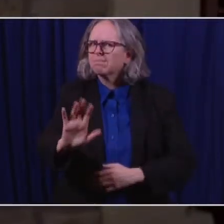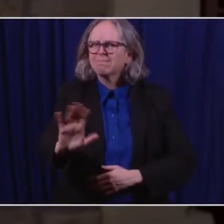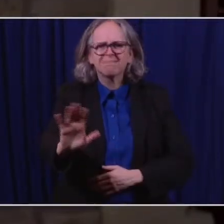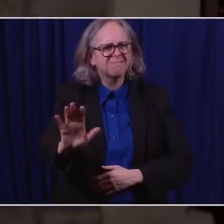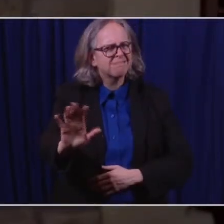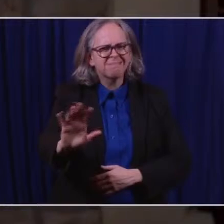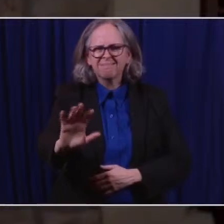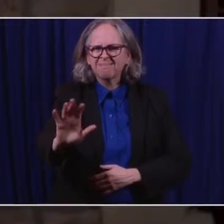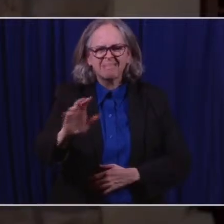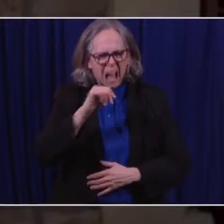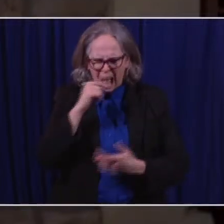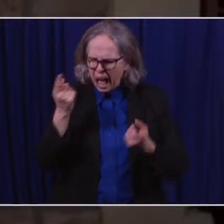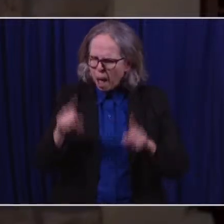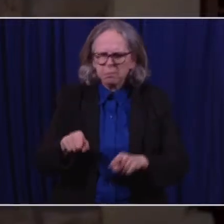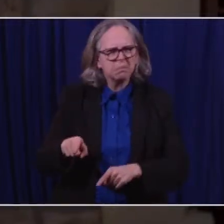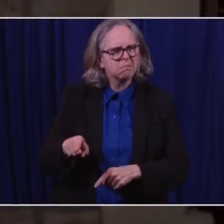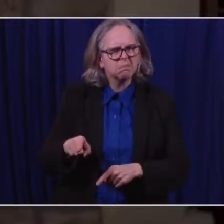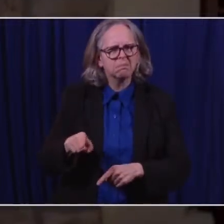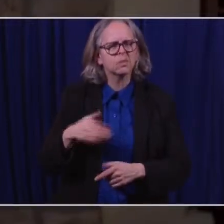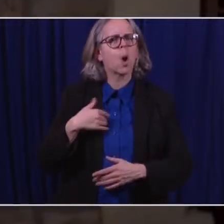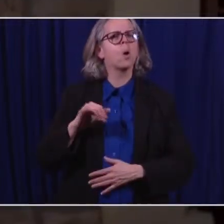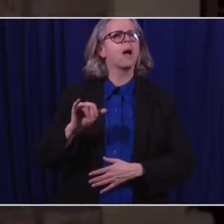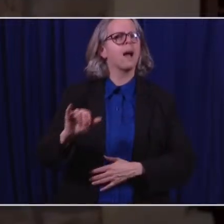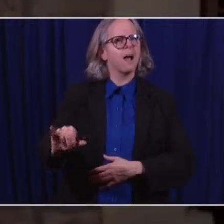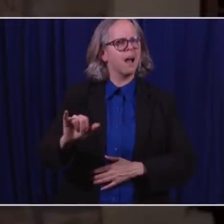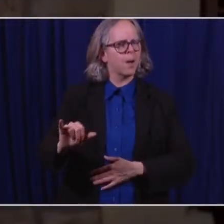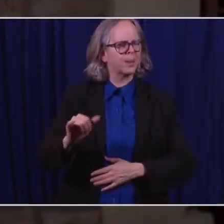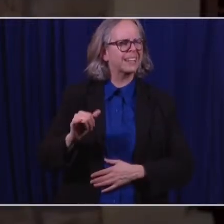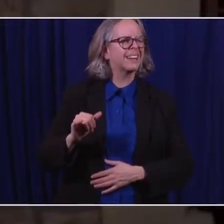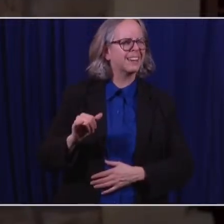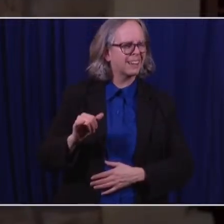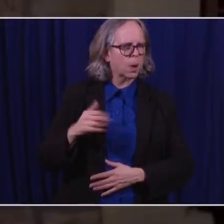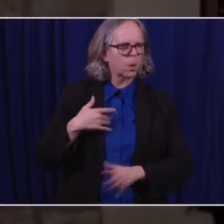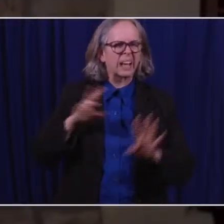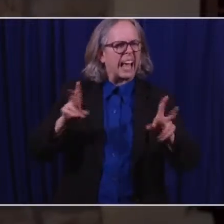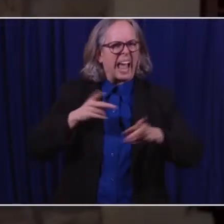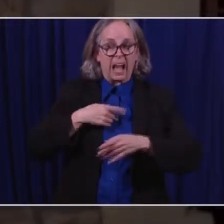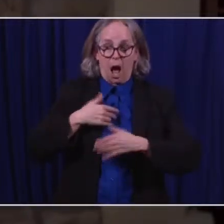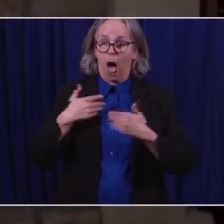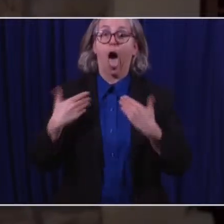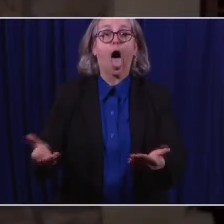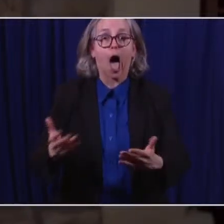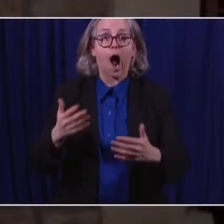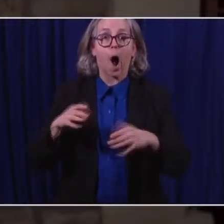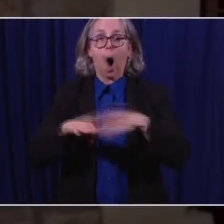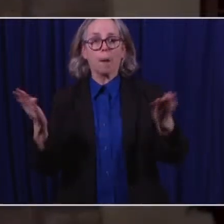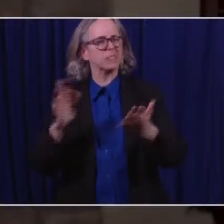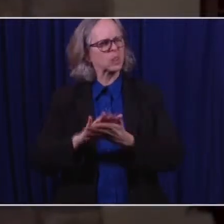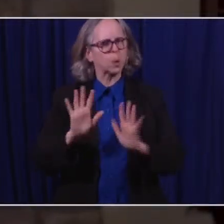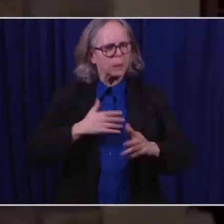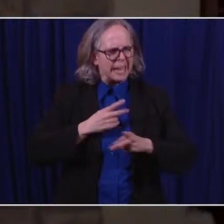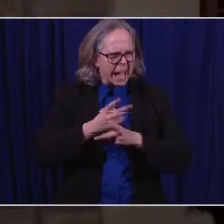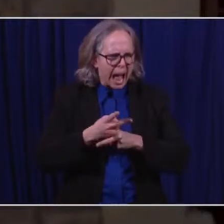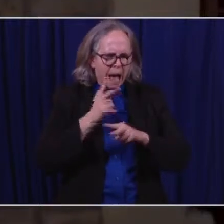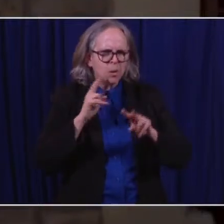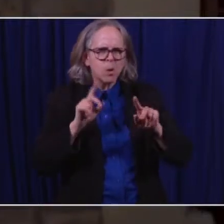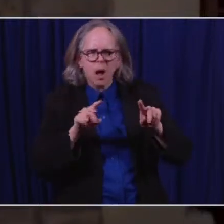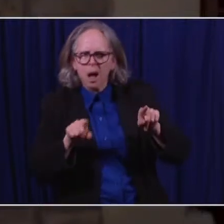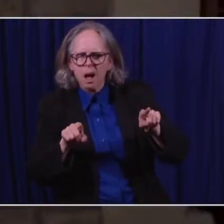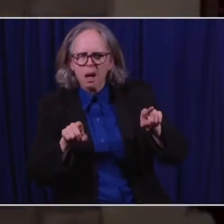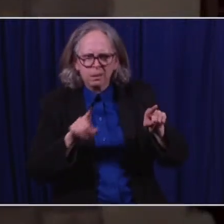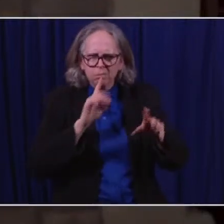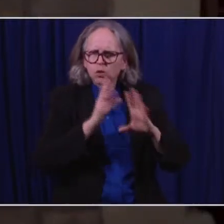We were cautious and took that anecdotal information, but said we need to study it. We